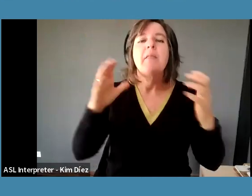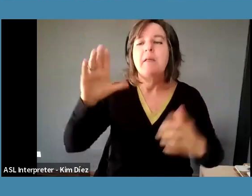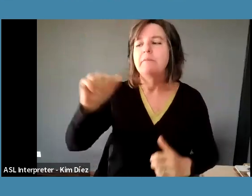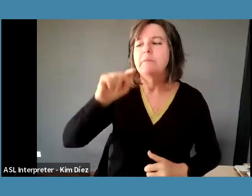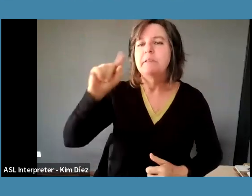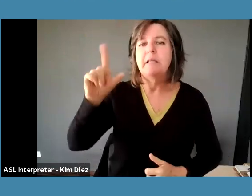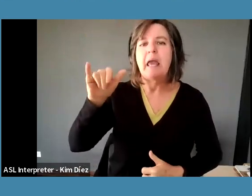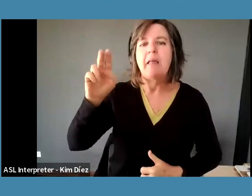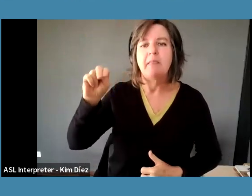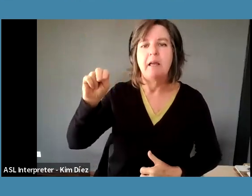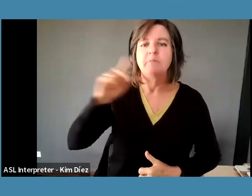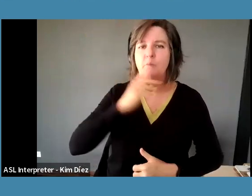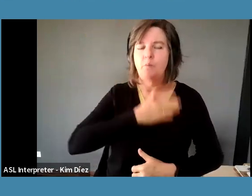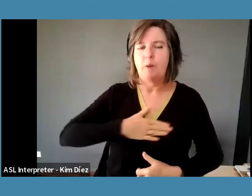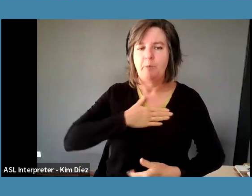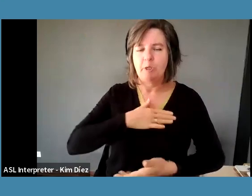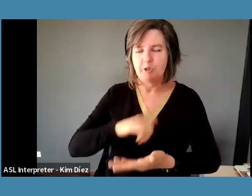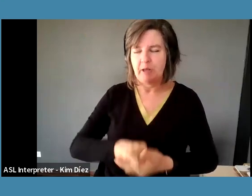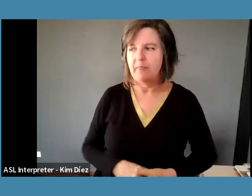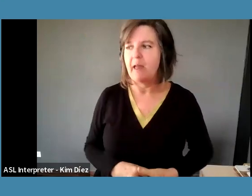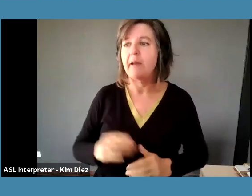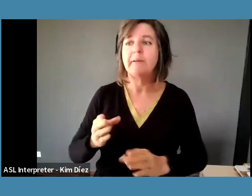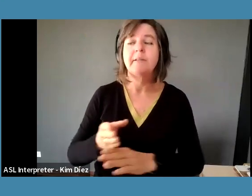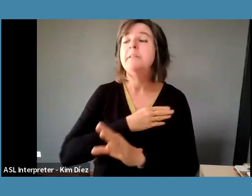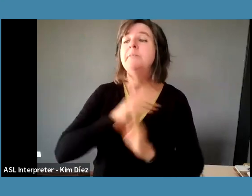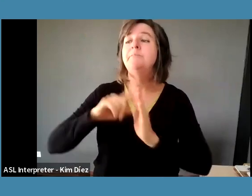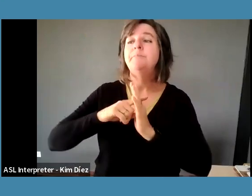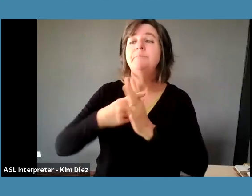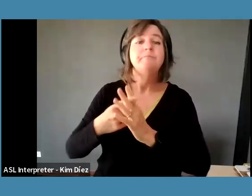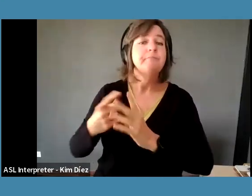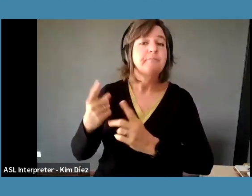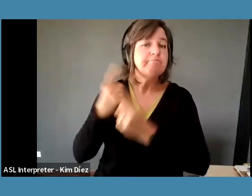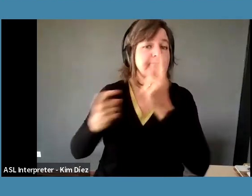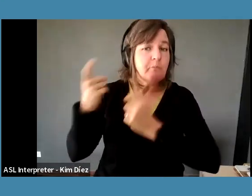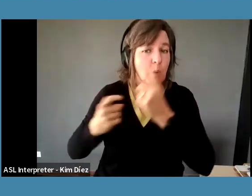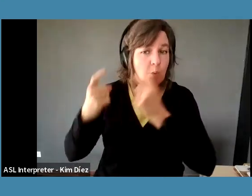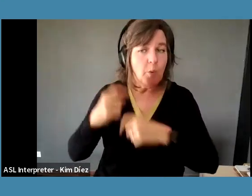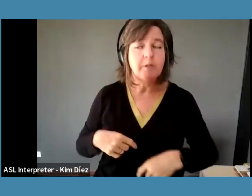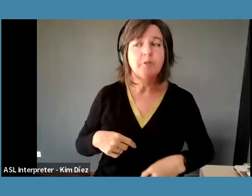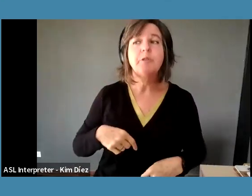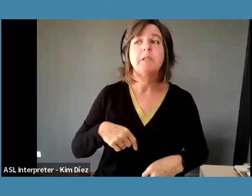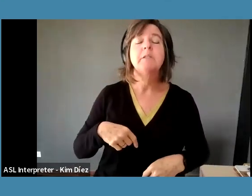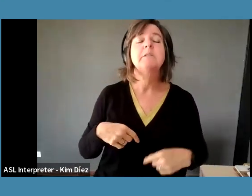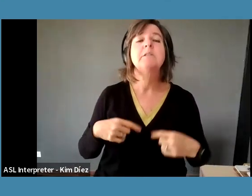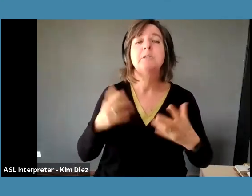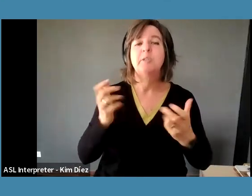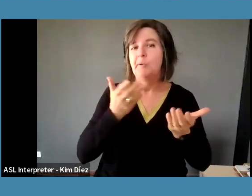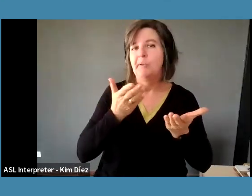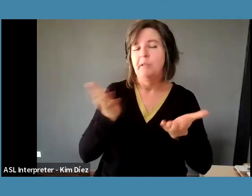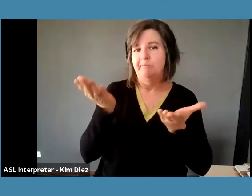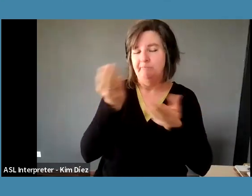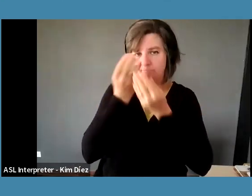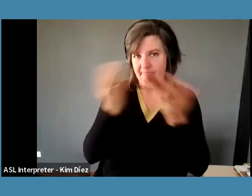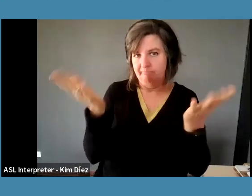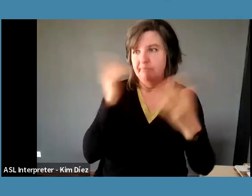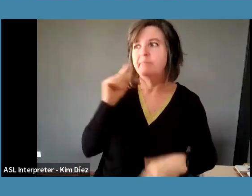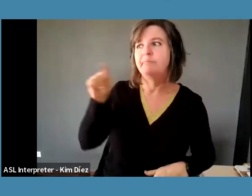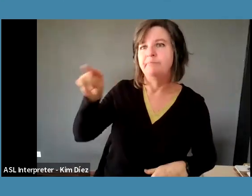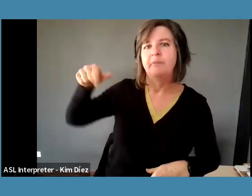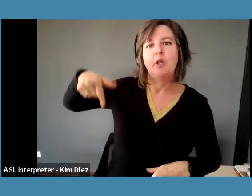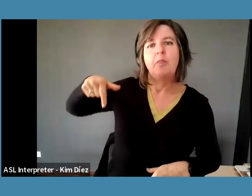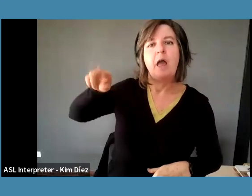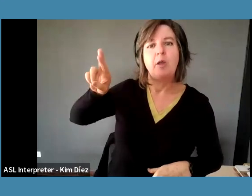We appreciate it. Before we begin asking questions, we do want to bring to your attention the QR code on